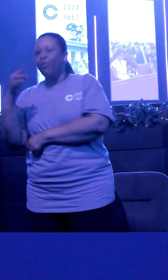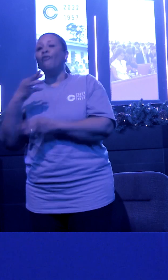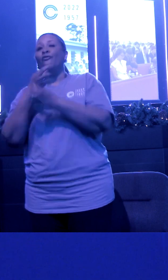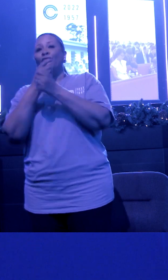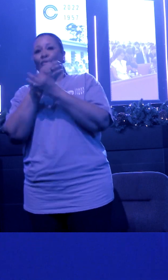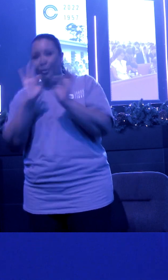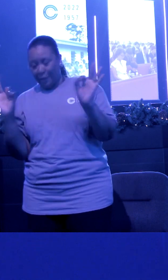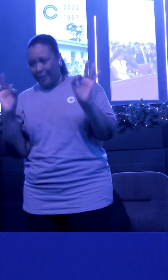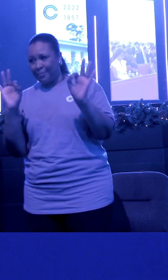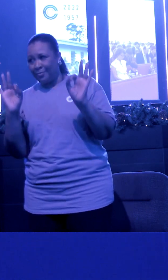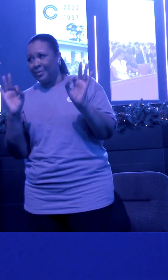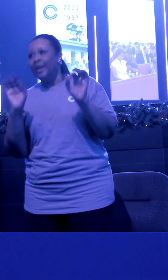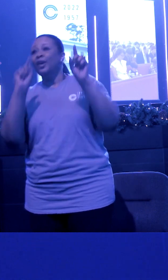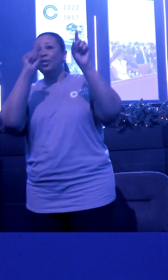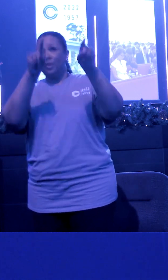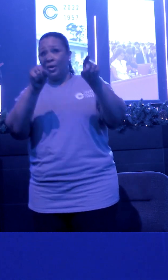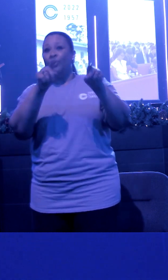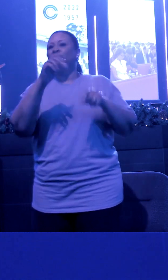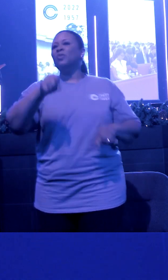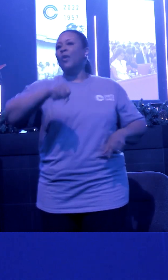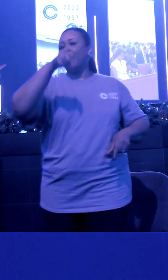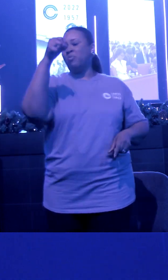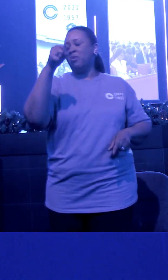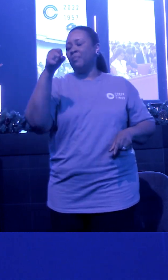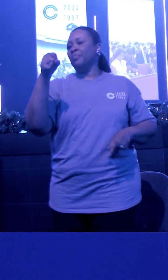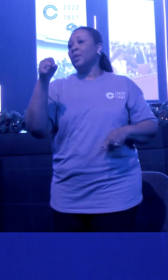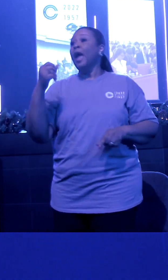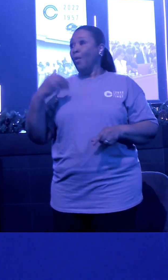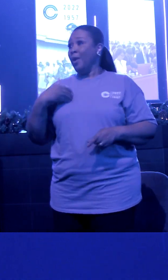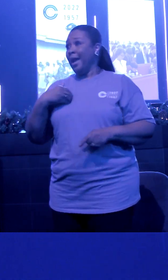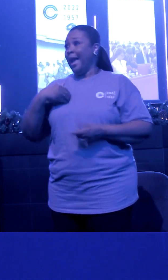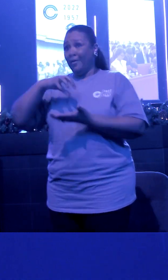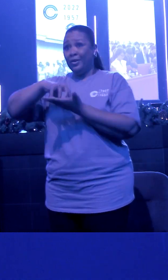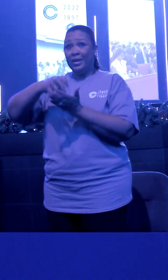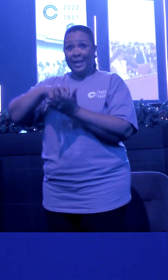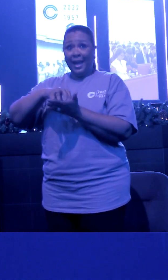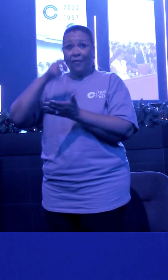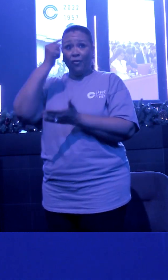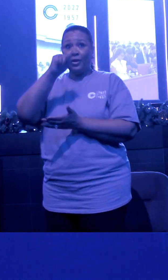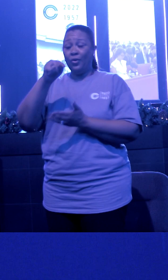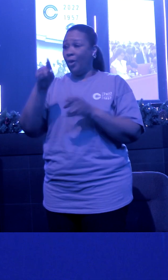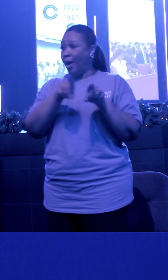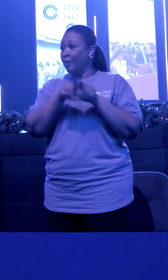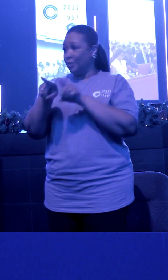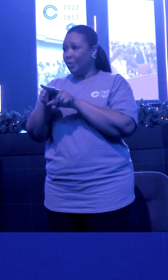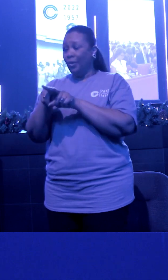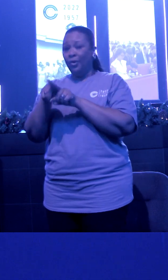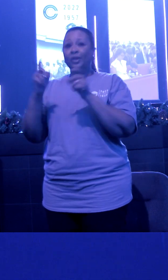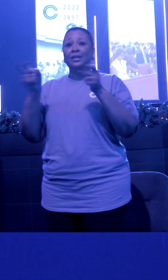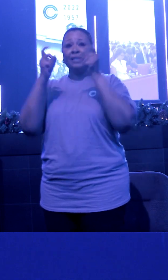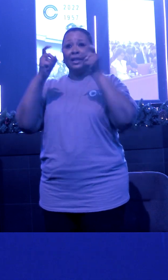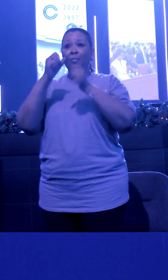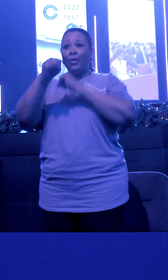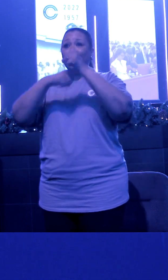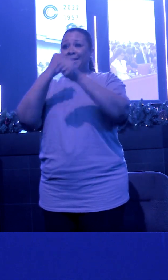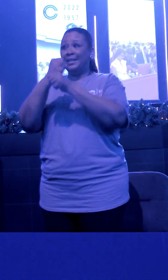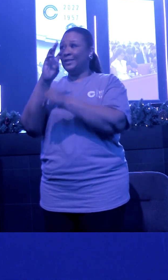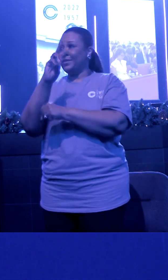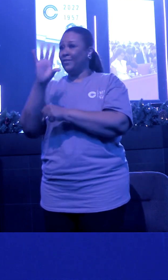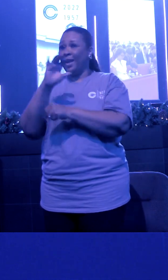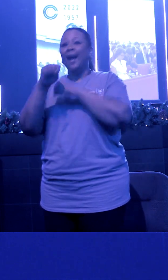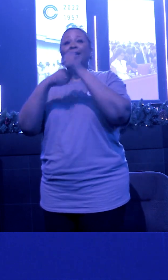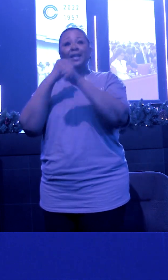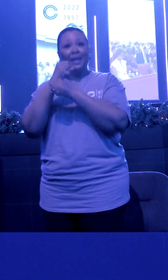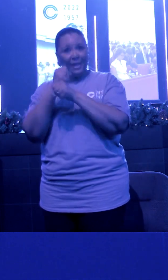shirt per adult, per person on the way out. Make sure you grab those. Also, hey, we have cupcakes in the courtyard to celebrate our anniversary.